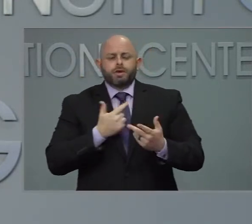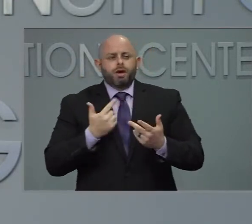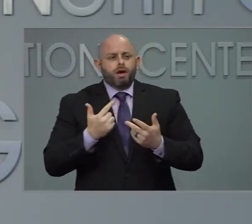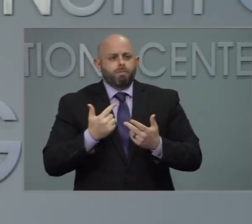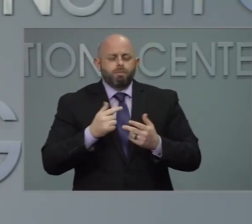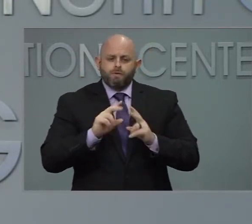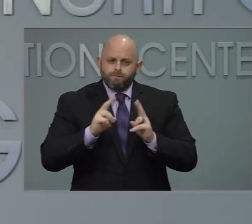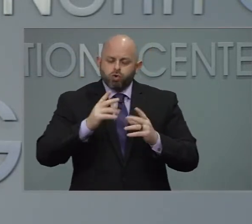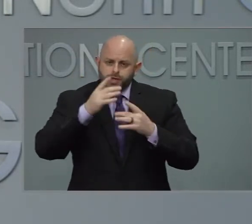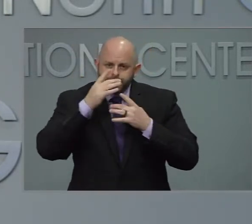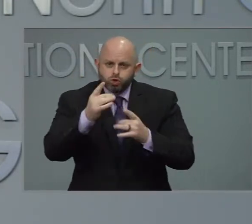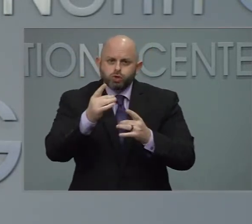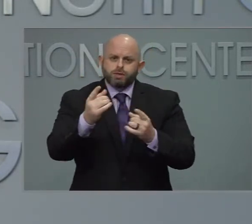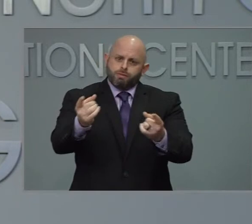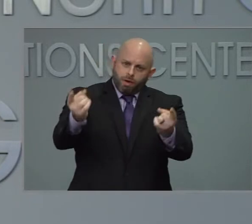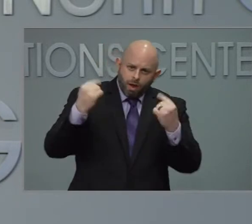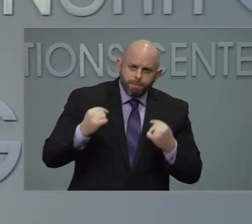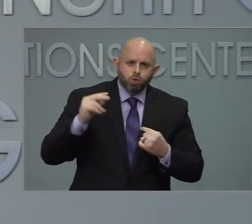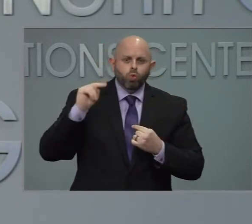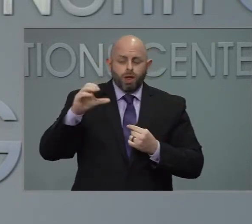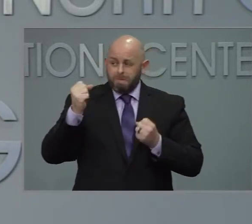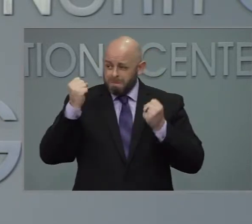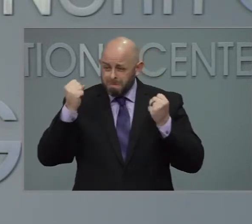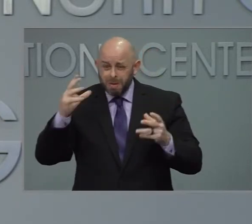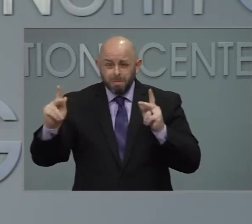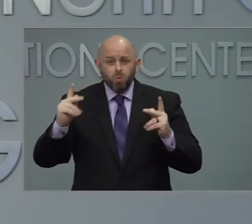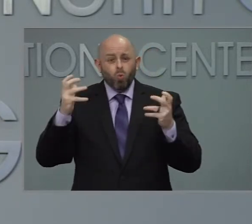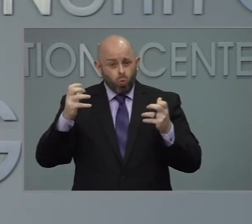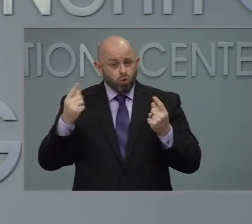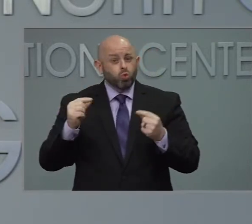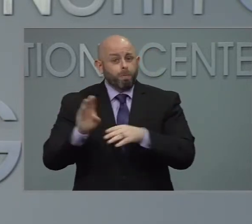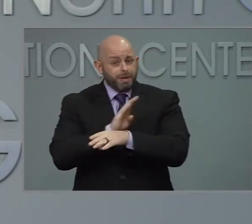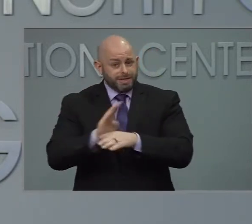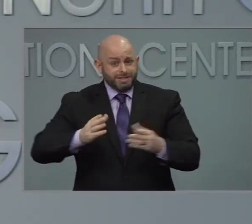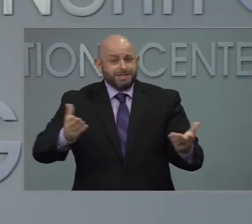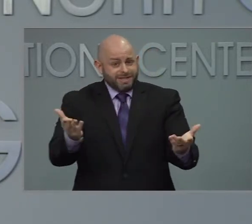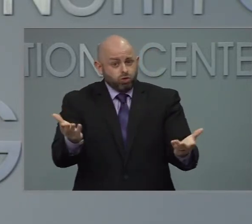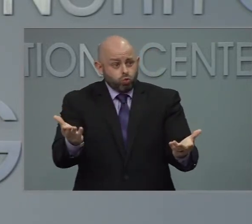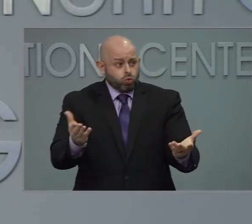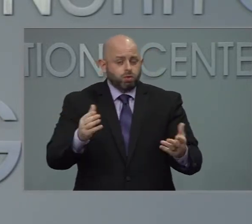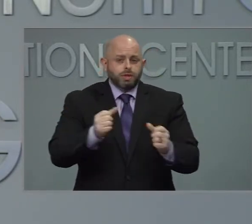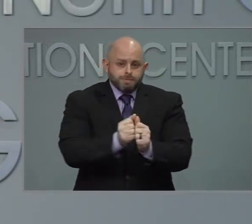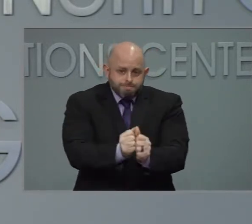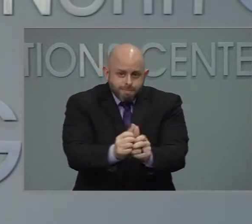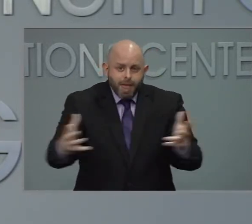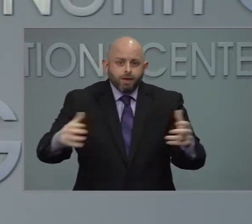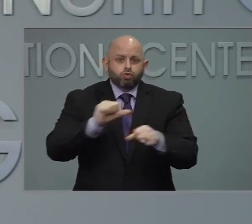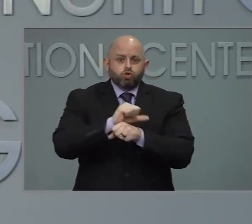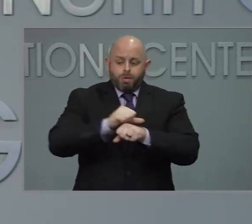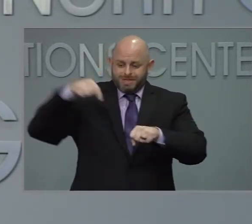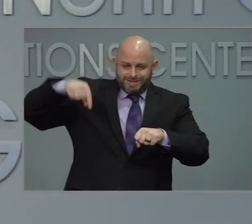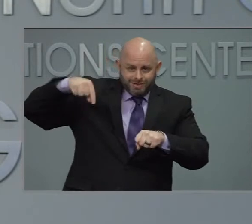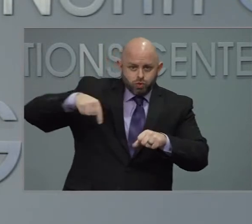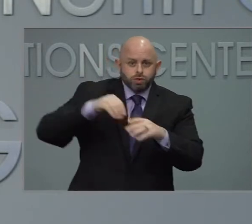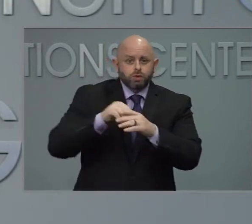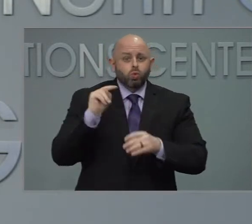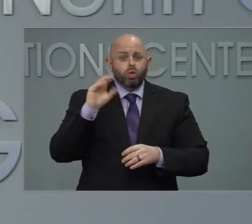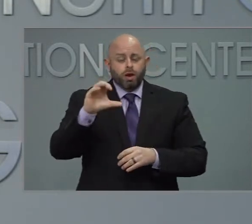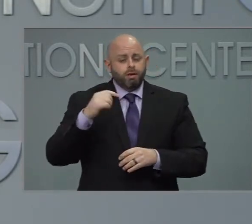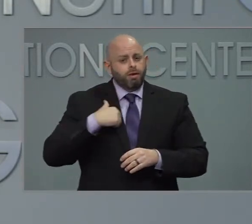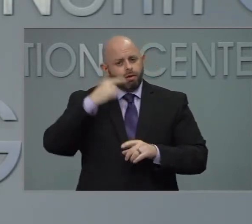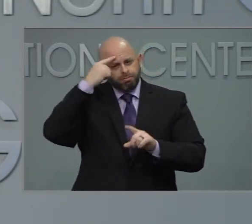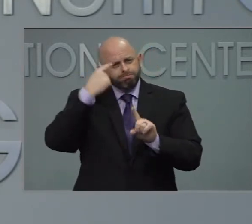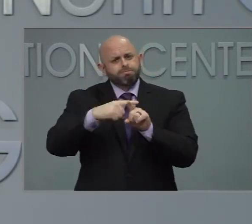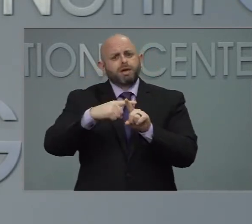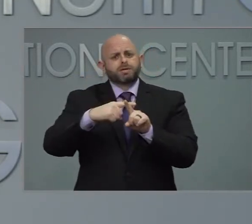very interested in coming to North Carolina or expanding their number of jobs here. So I feel very